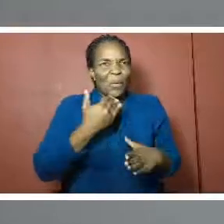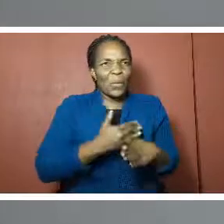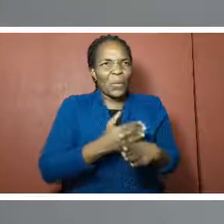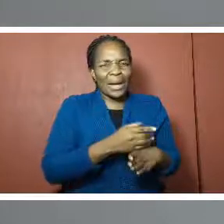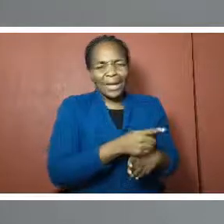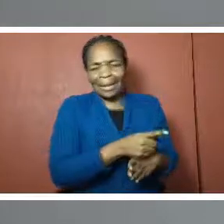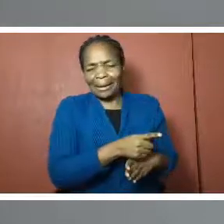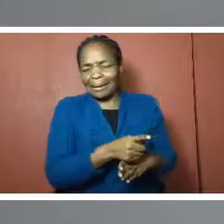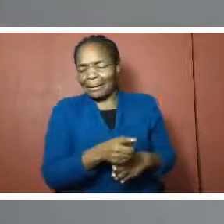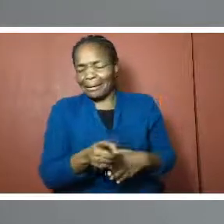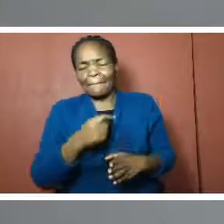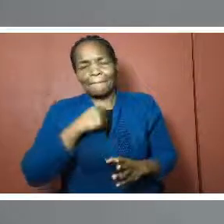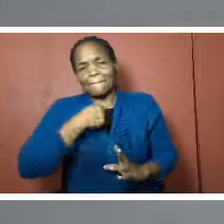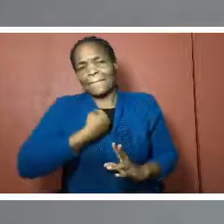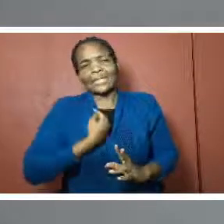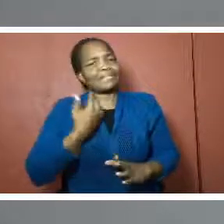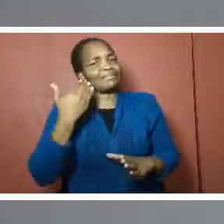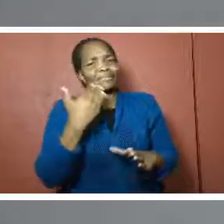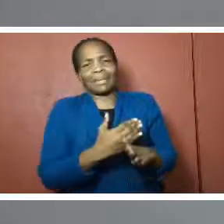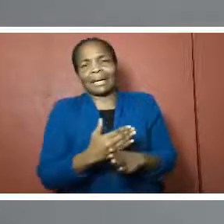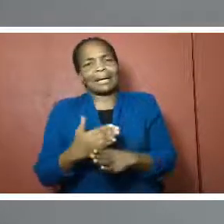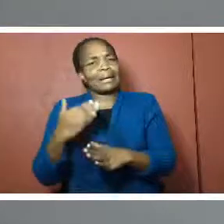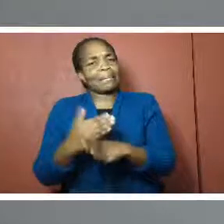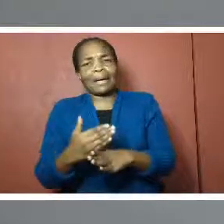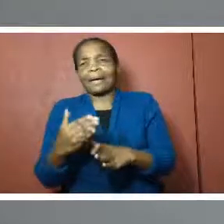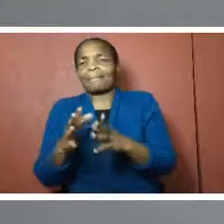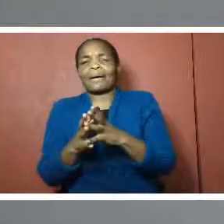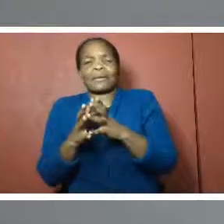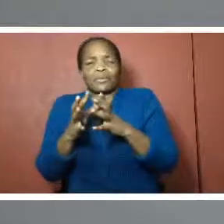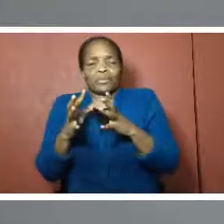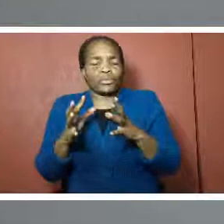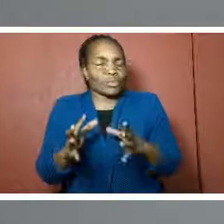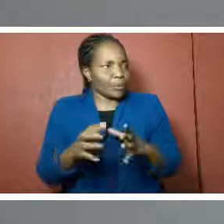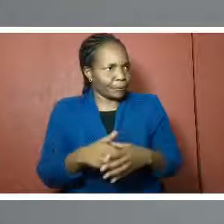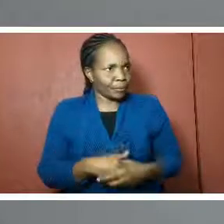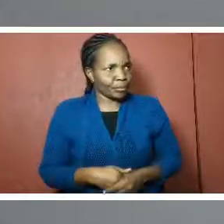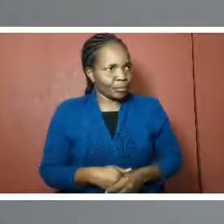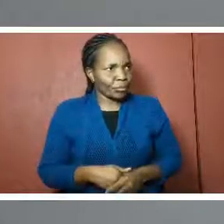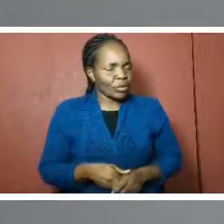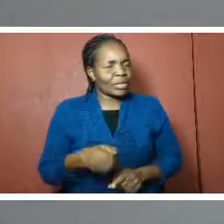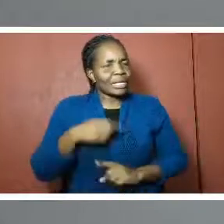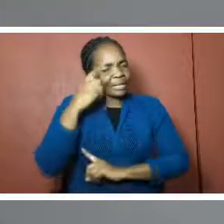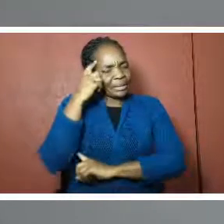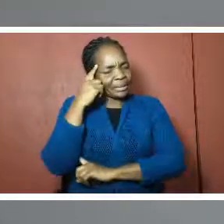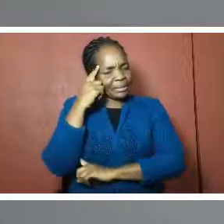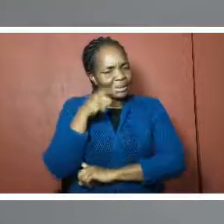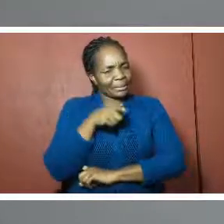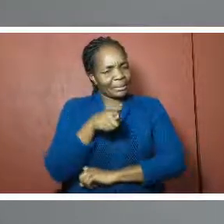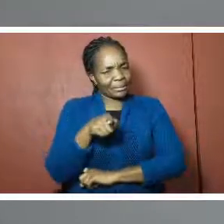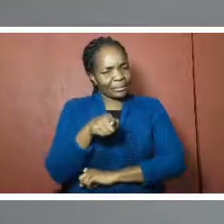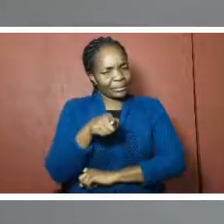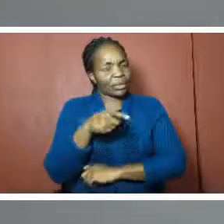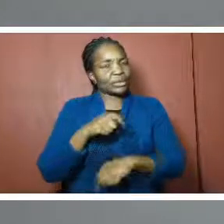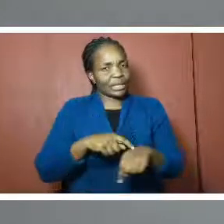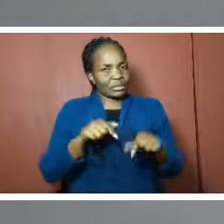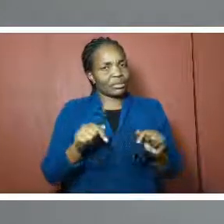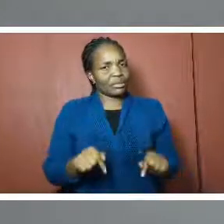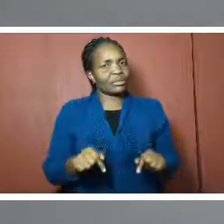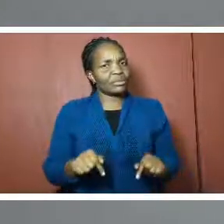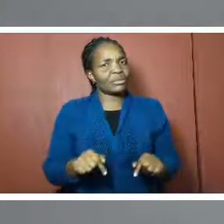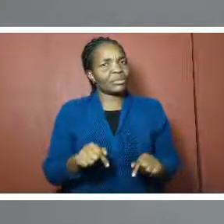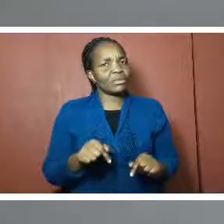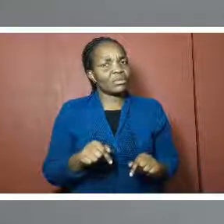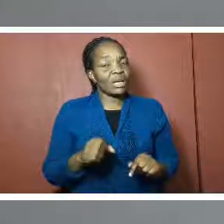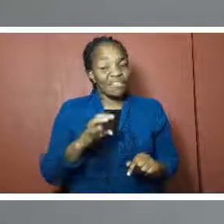and I managed to have 2 or 3 different sites. Yeah. And then I told myself, this is the time, then I can do